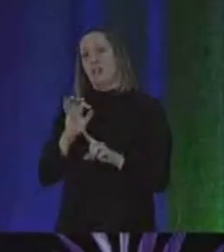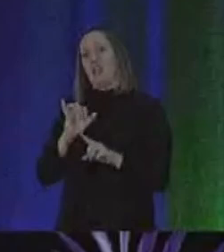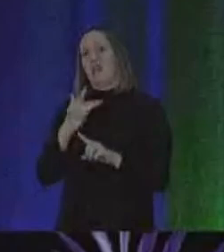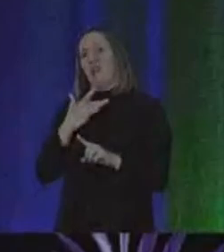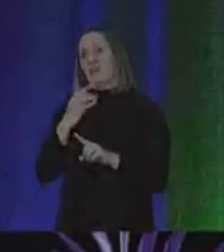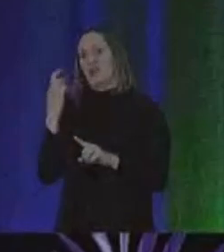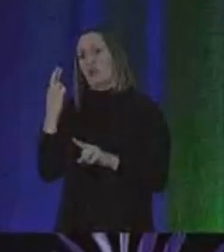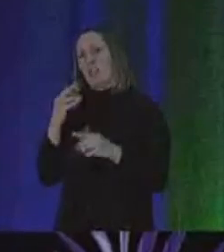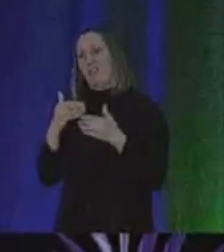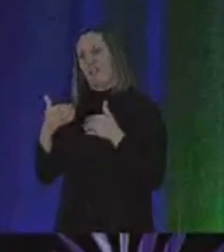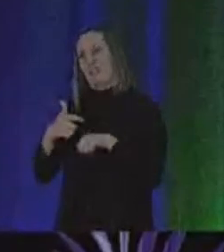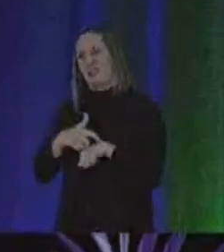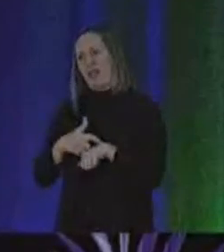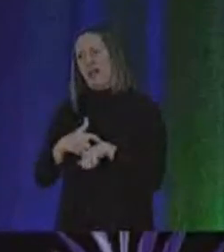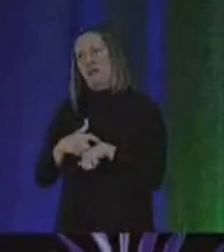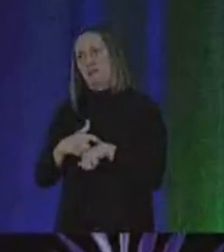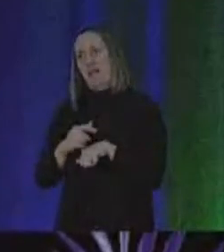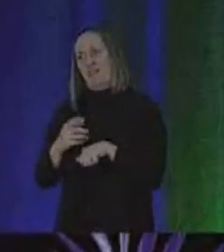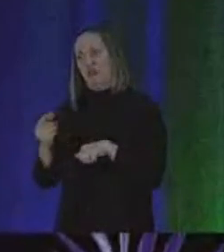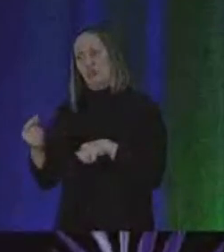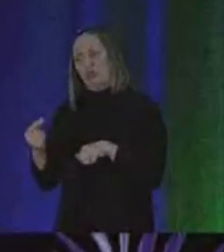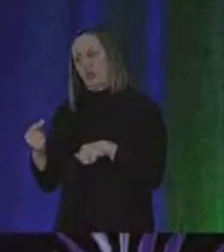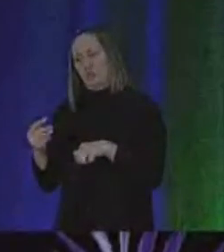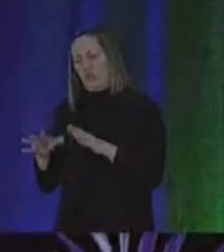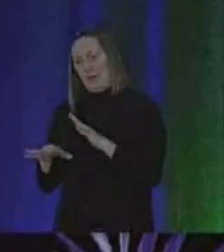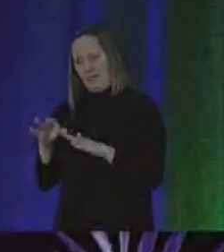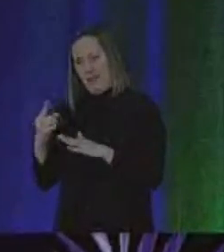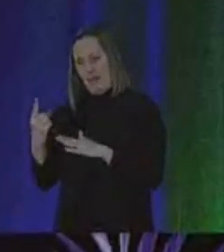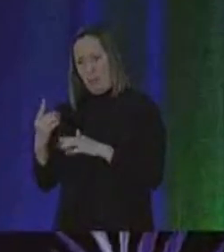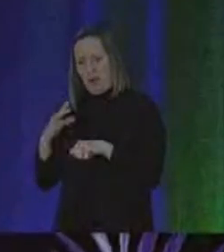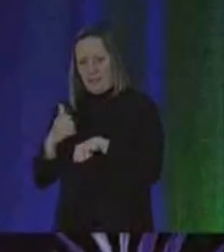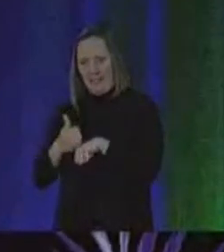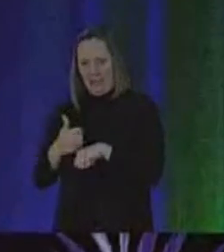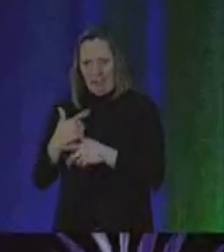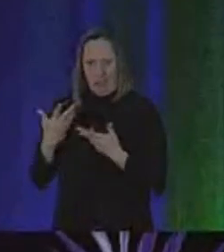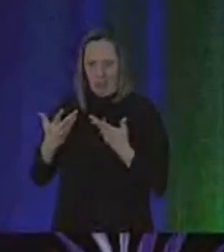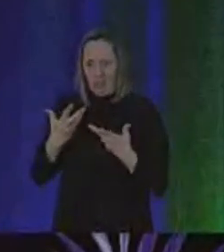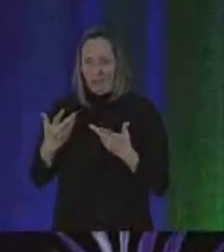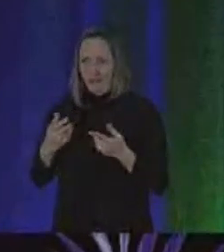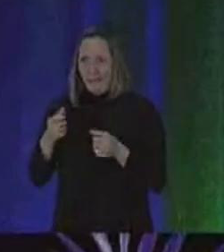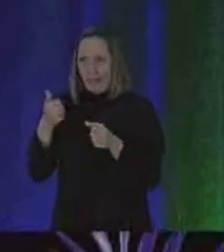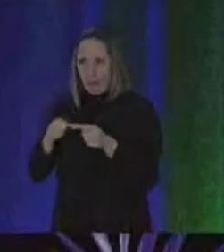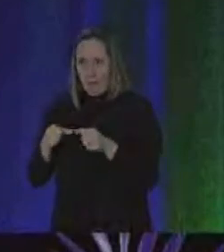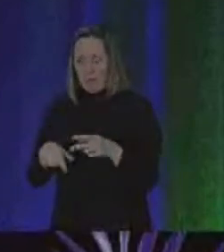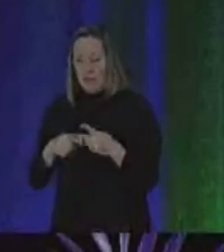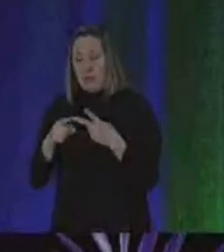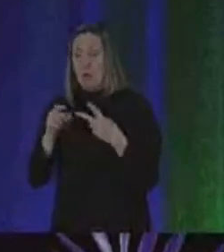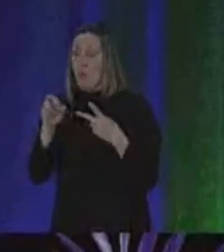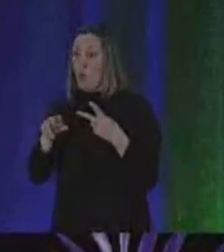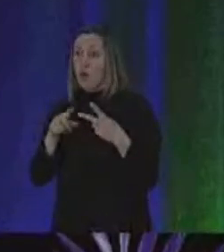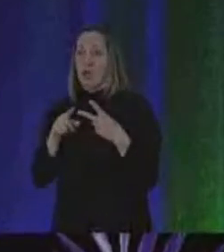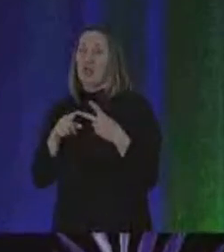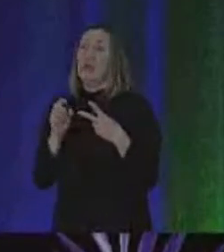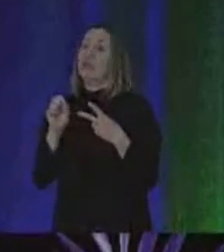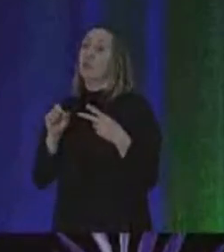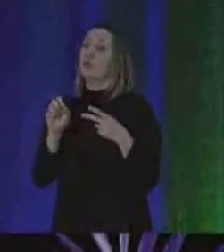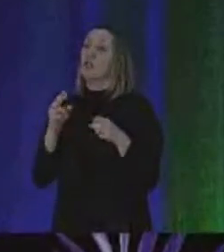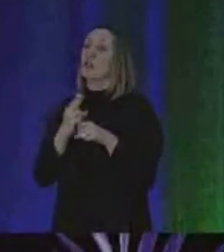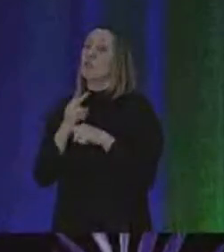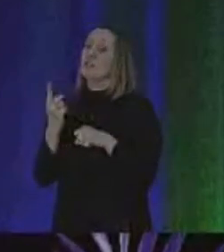next time you had to do something, you had no idea how you found that one setting that you needed to get it all to work. Or you could use